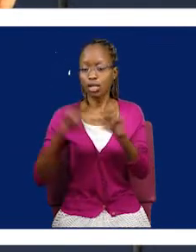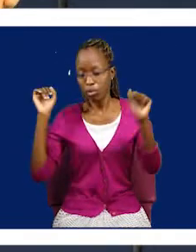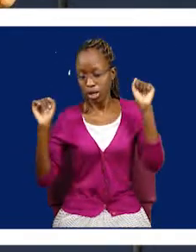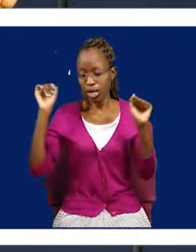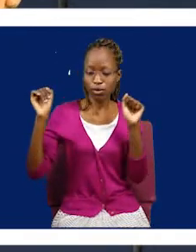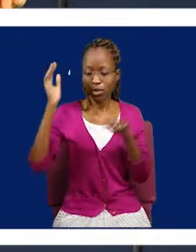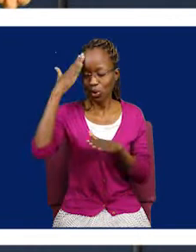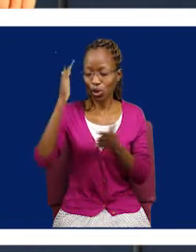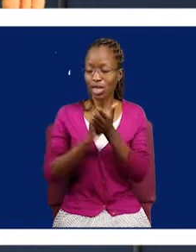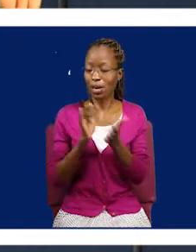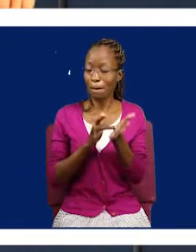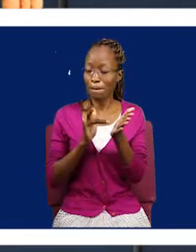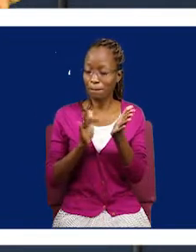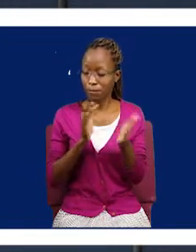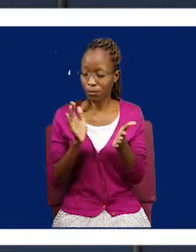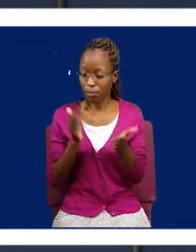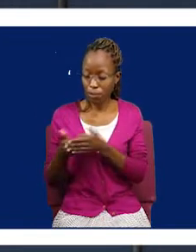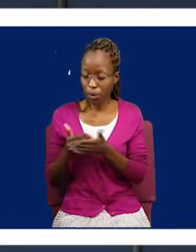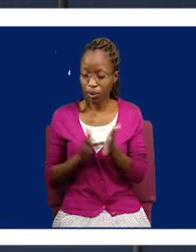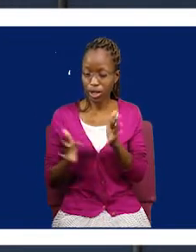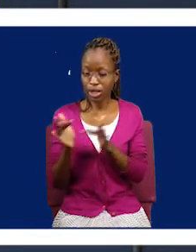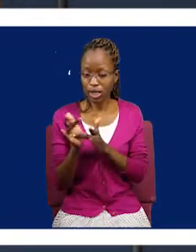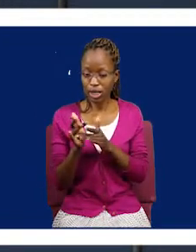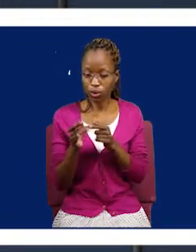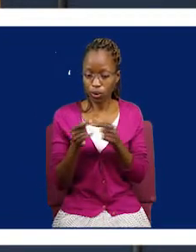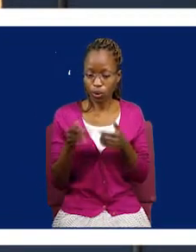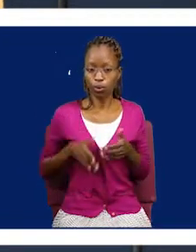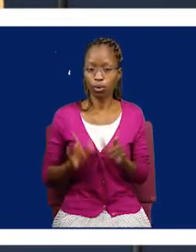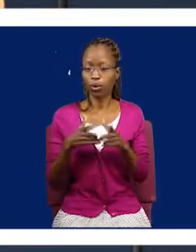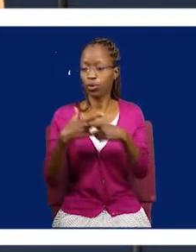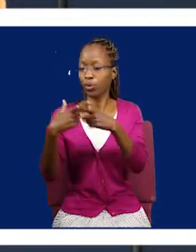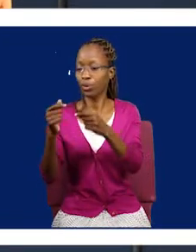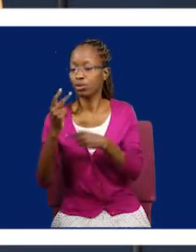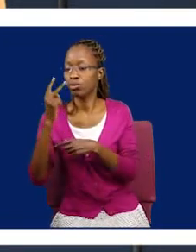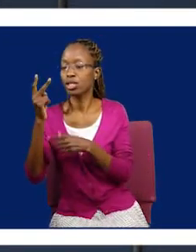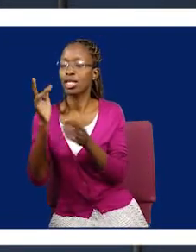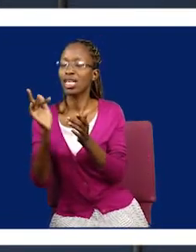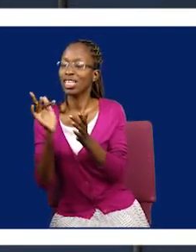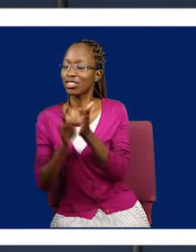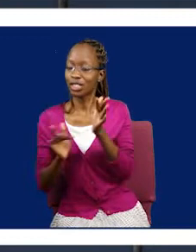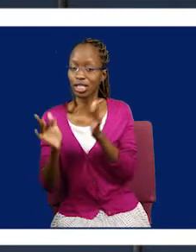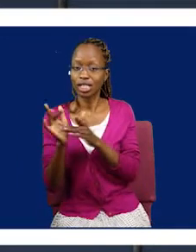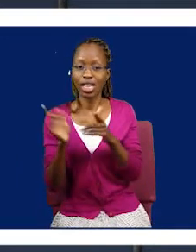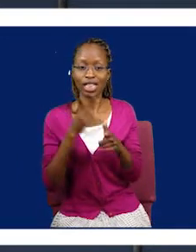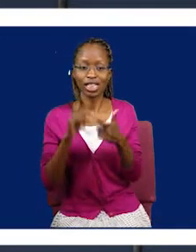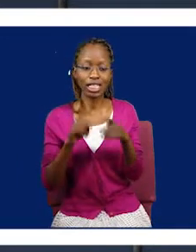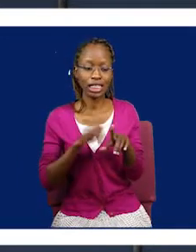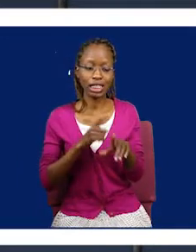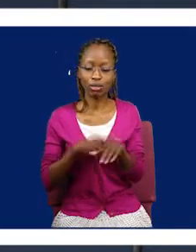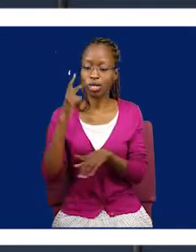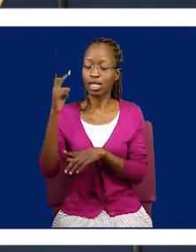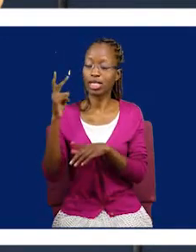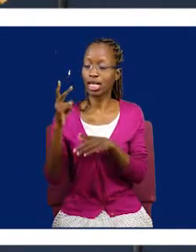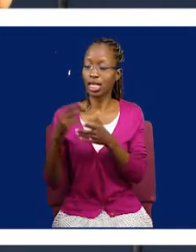shepherds found out that baby Jesus was born, was about to be born, they went to see him. Then, when they